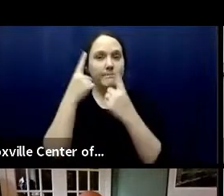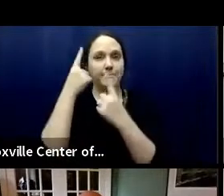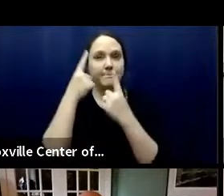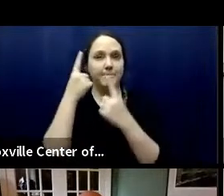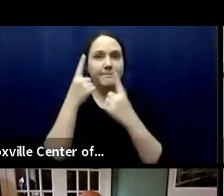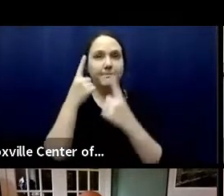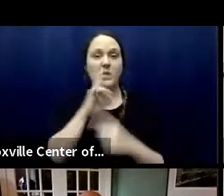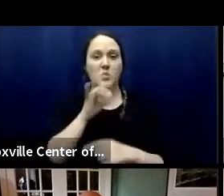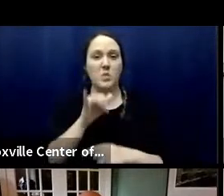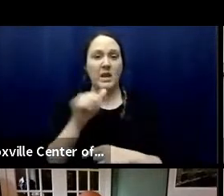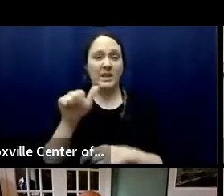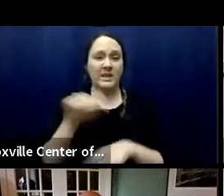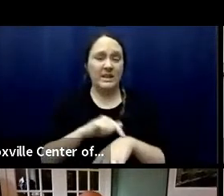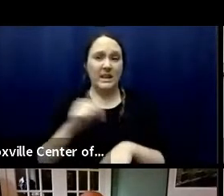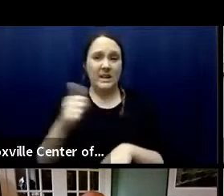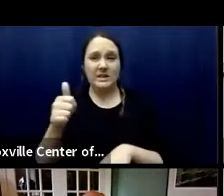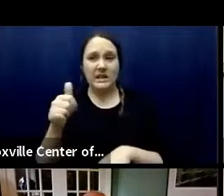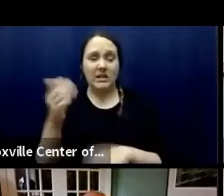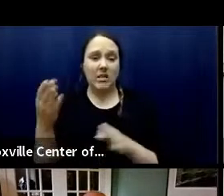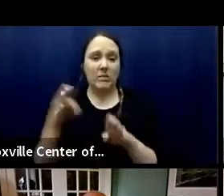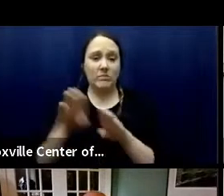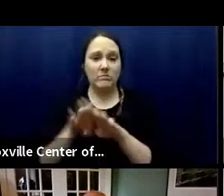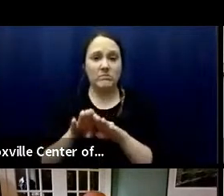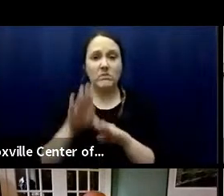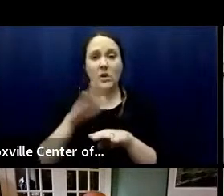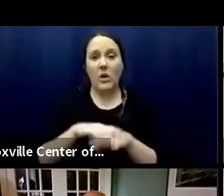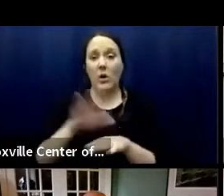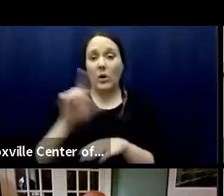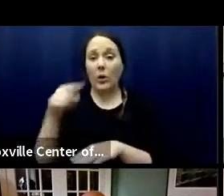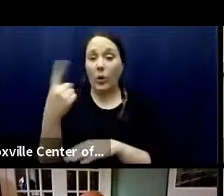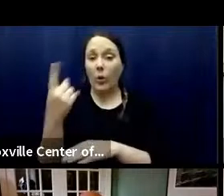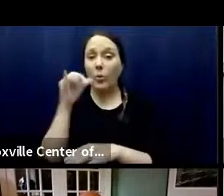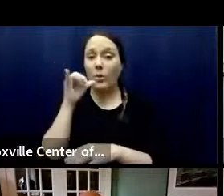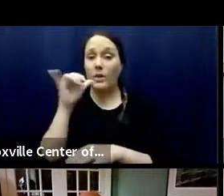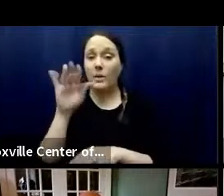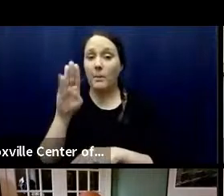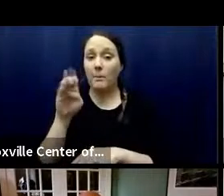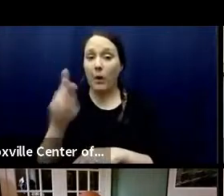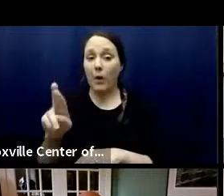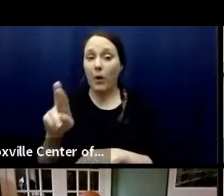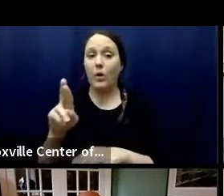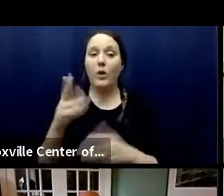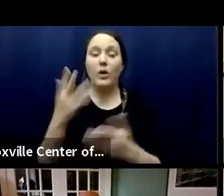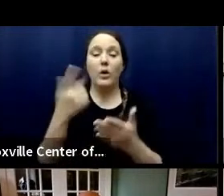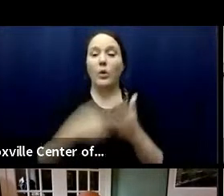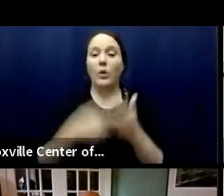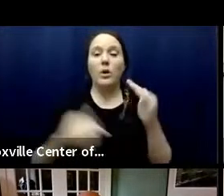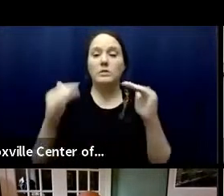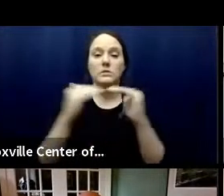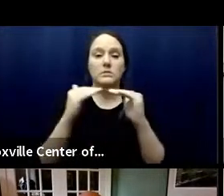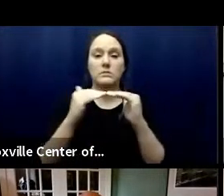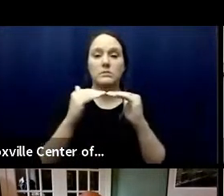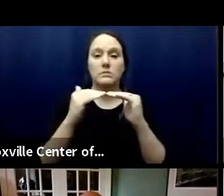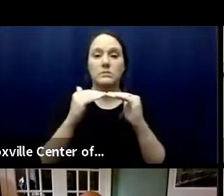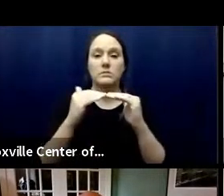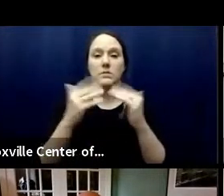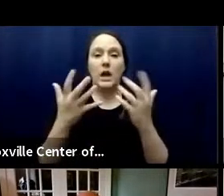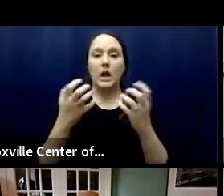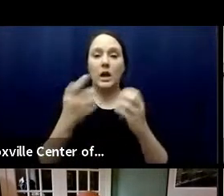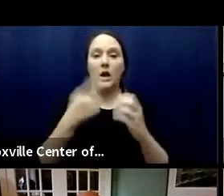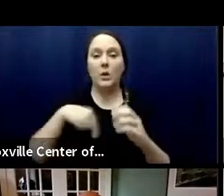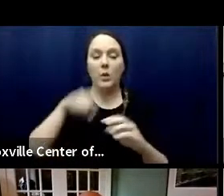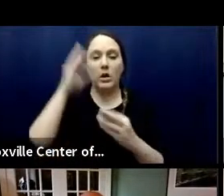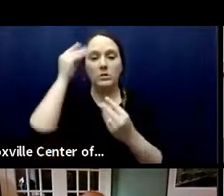10 p.m. curfew on only bars? What's equitable? Again,